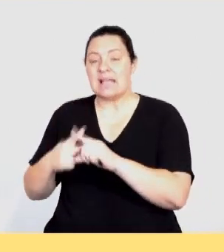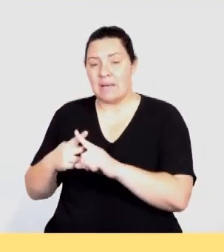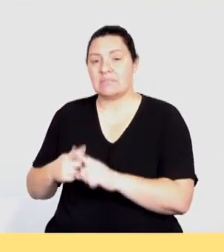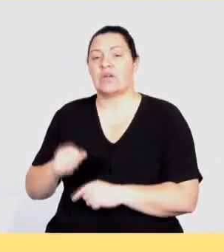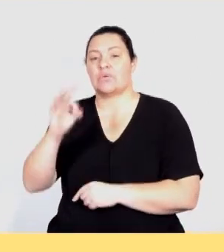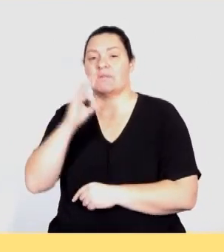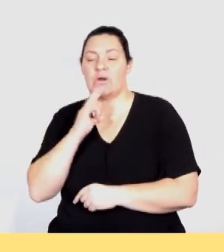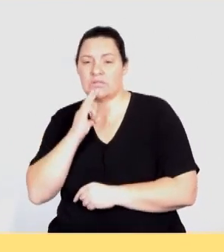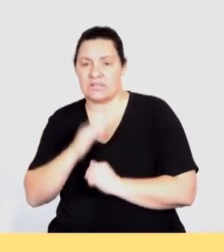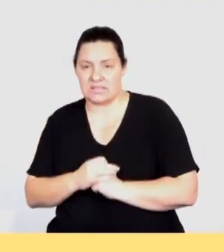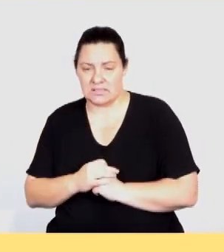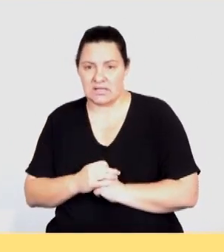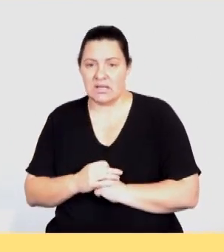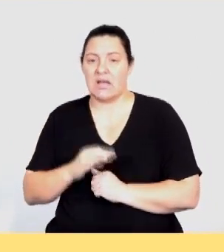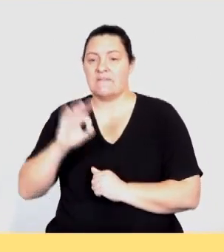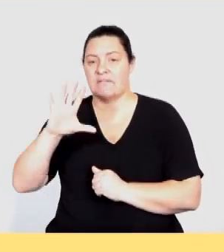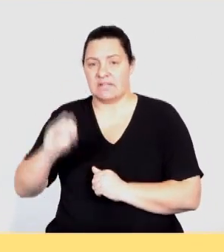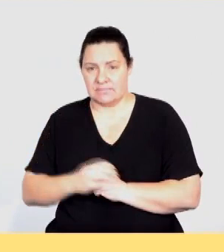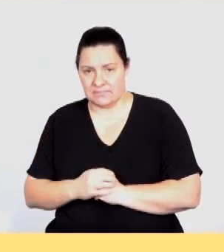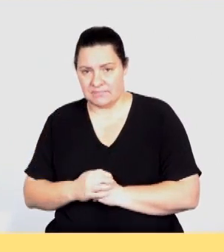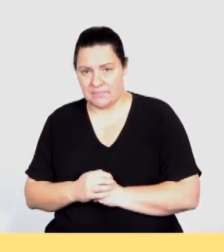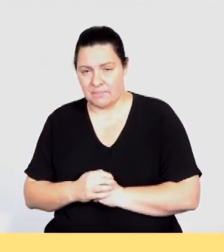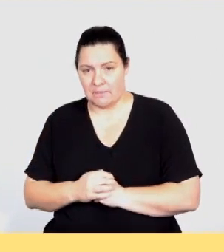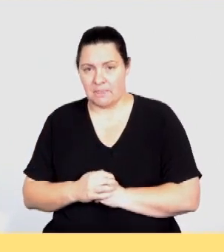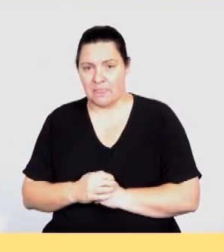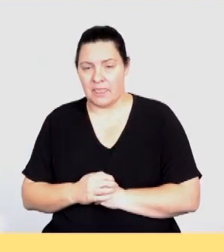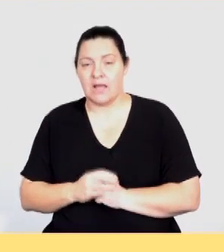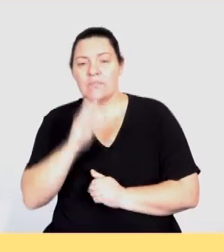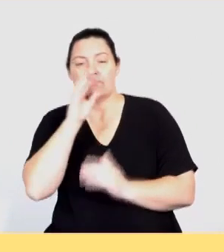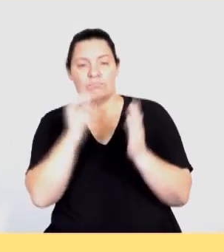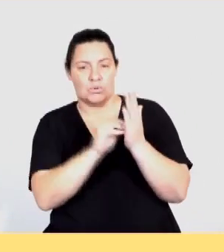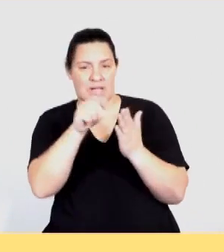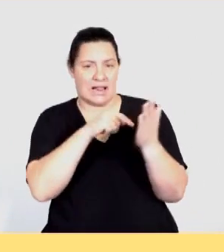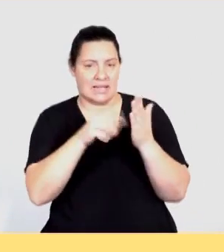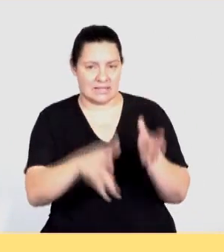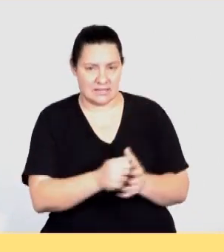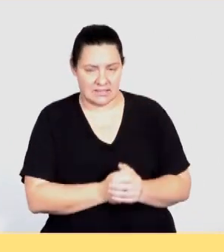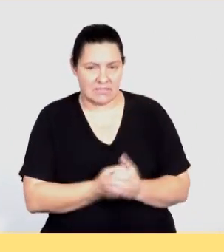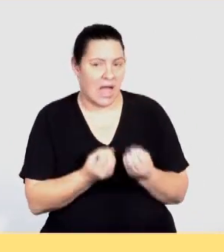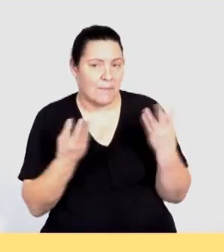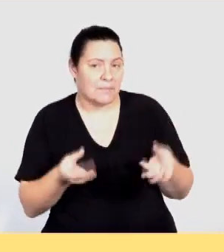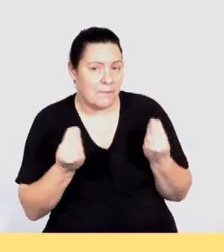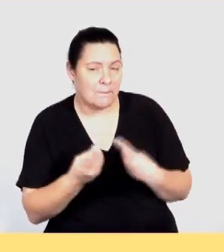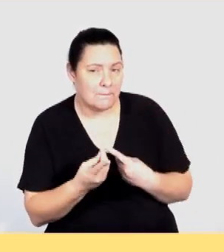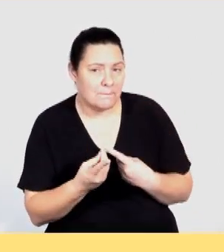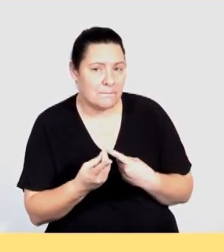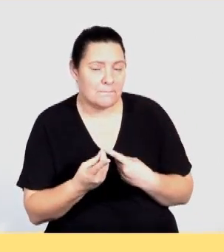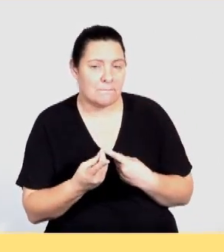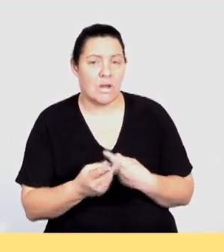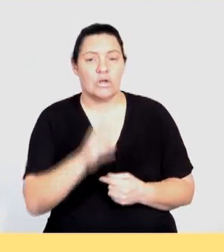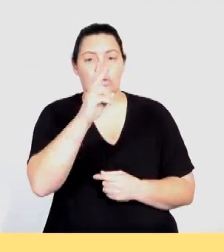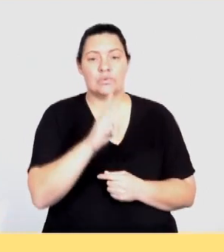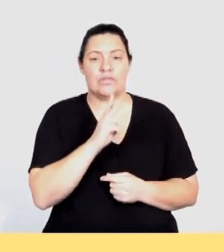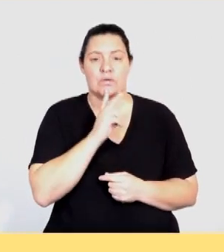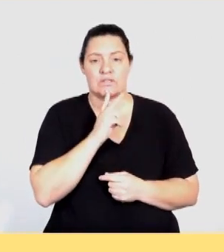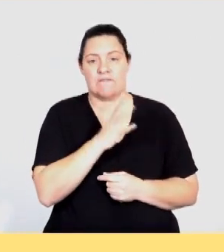125 multiplied by 3,050. Okay, dear learners, please punch that in your calculators. How much do you